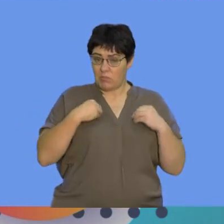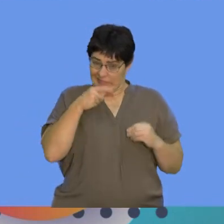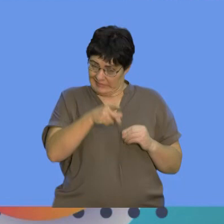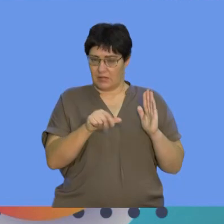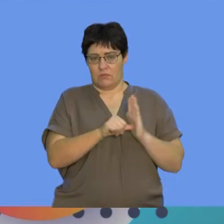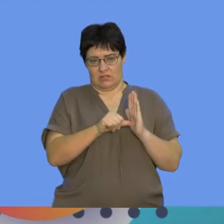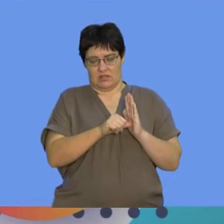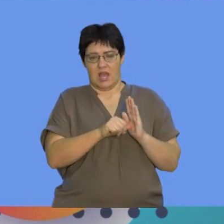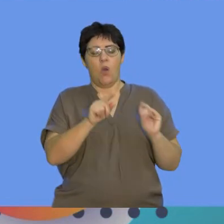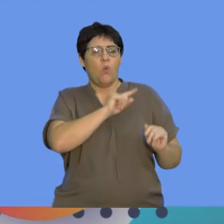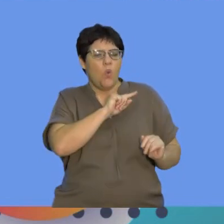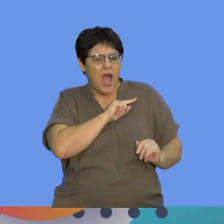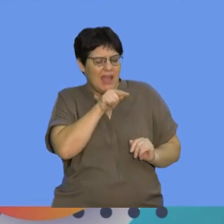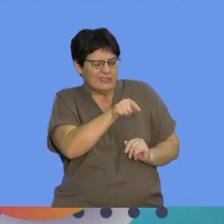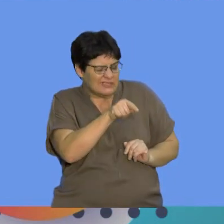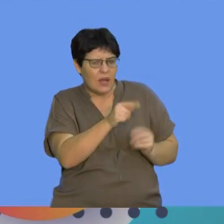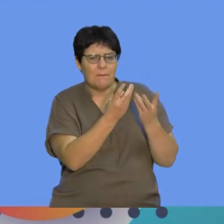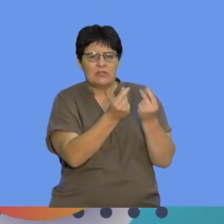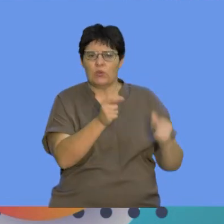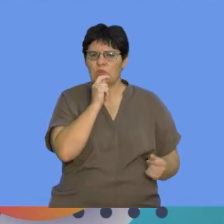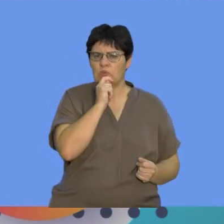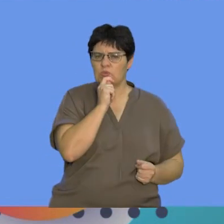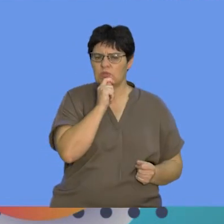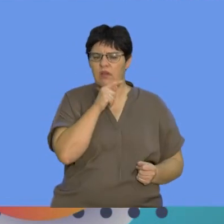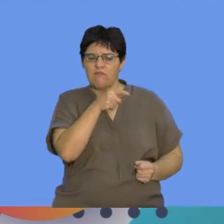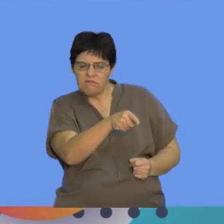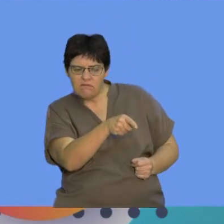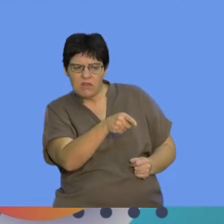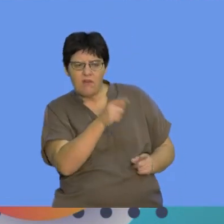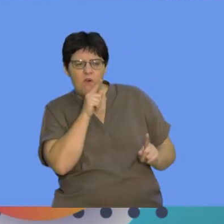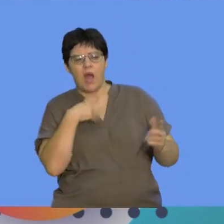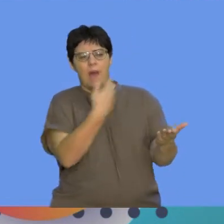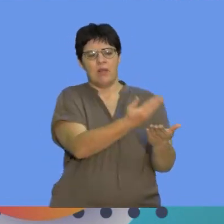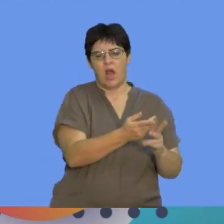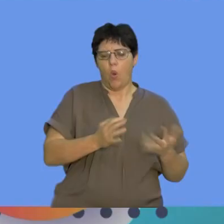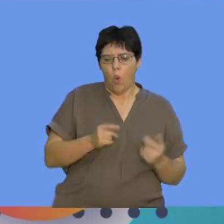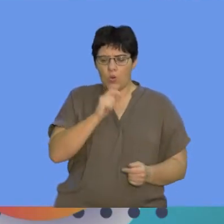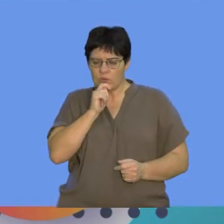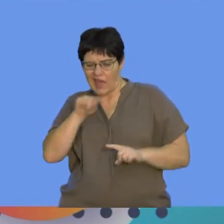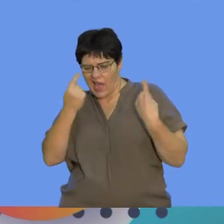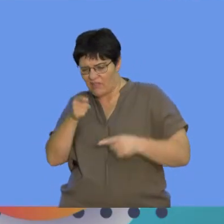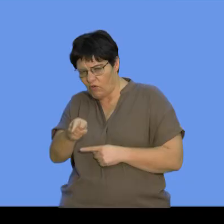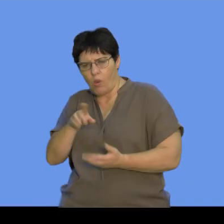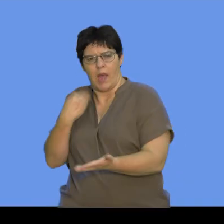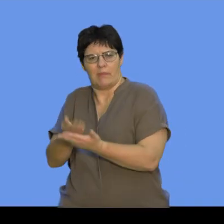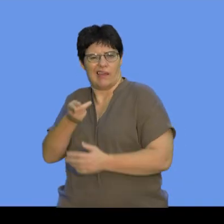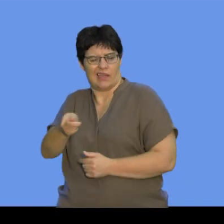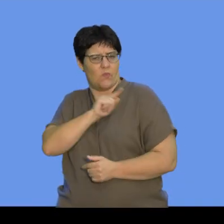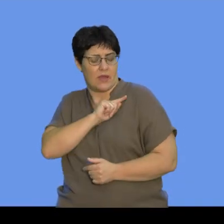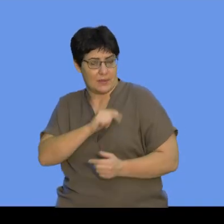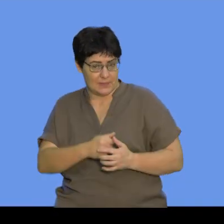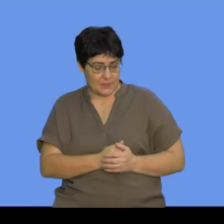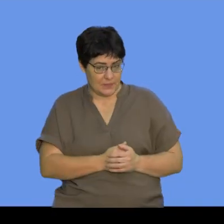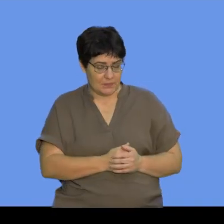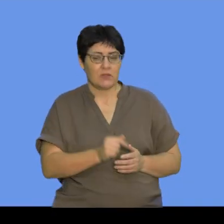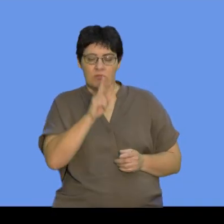we use a certain material or substance for a particular application or use. Right. So we're still focusing